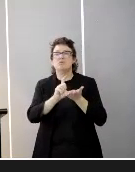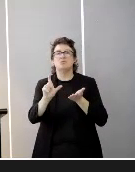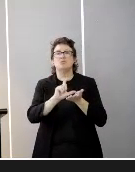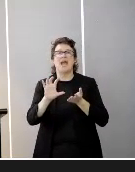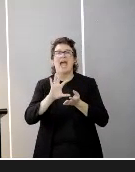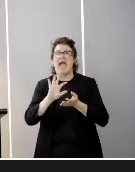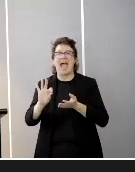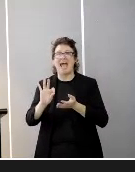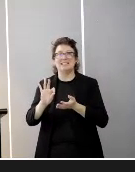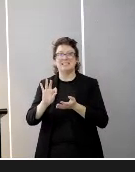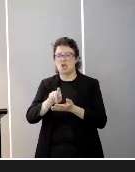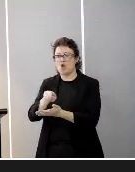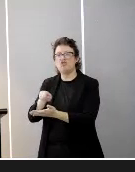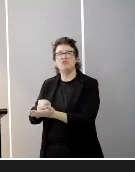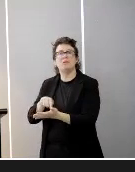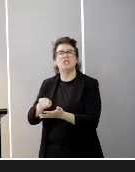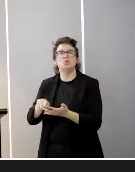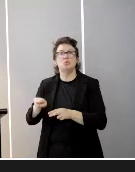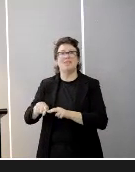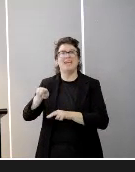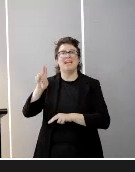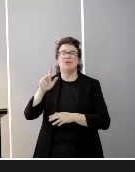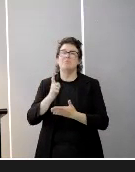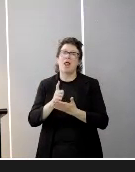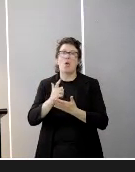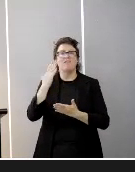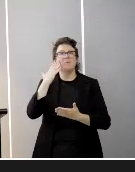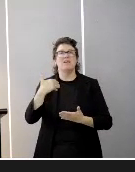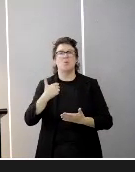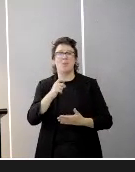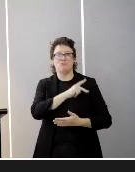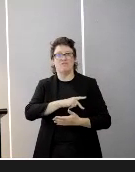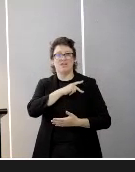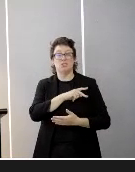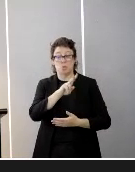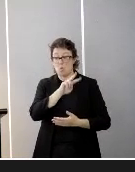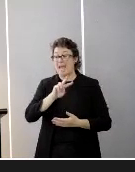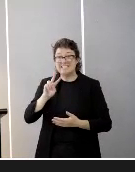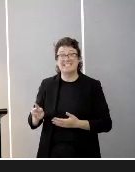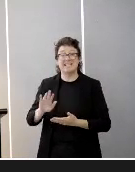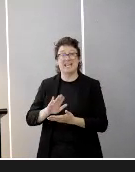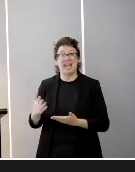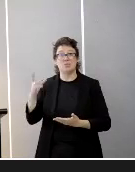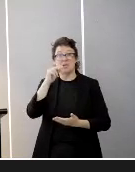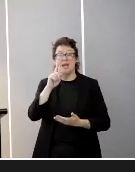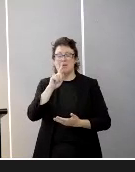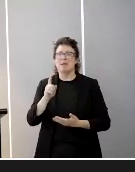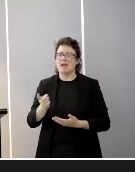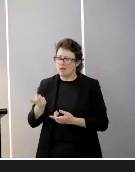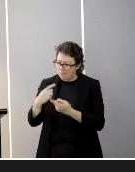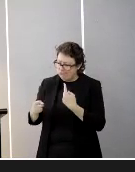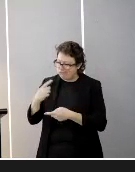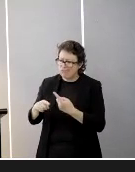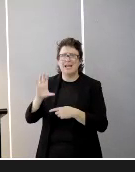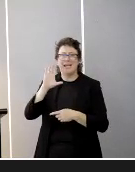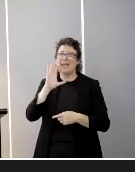the increase. But I think a lot of mental health professionals who are seeing young people and listening to stories